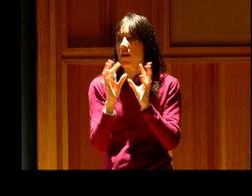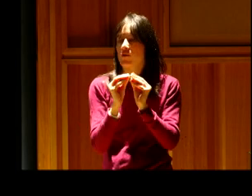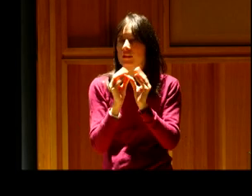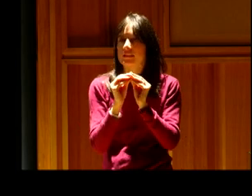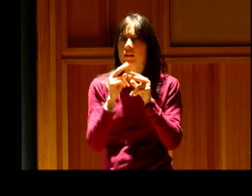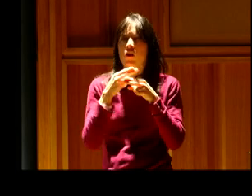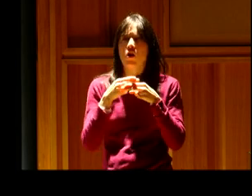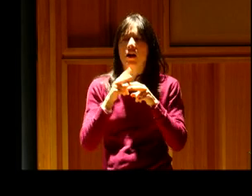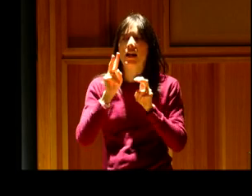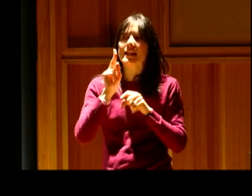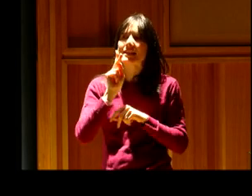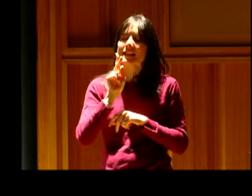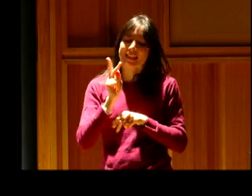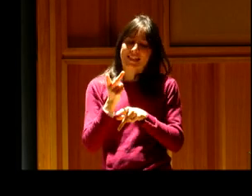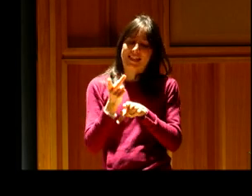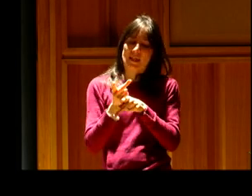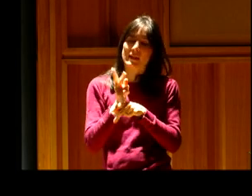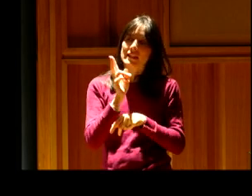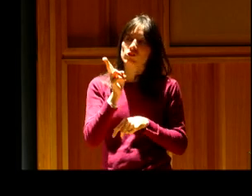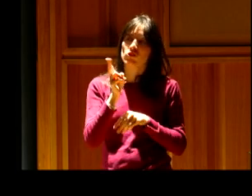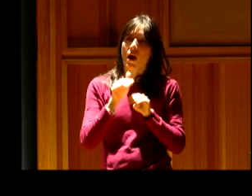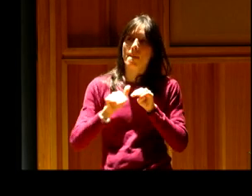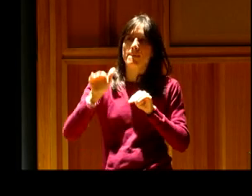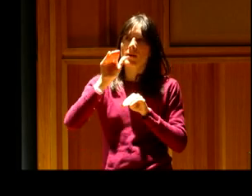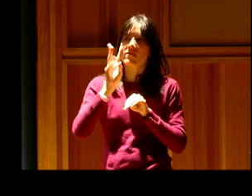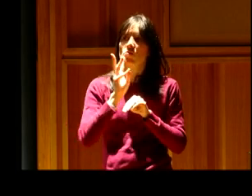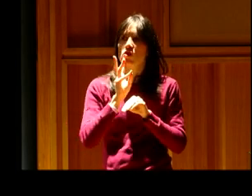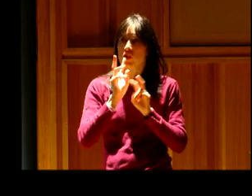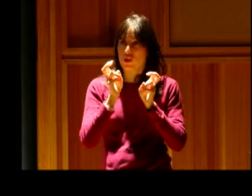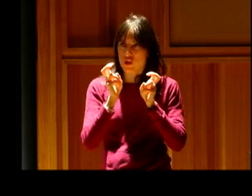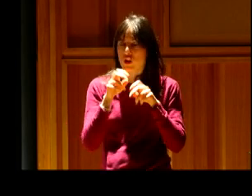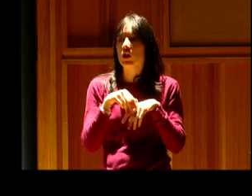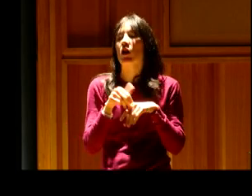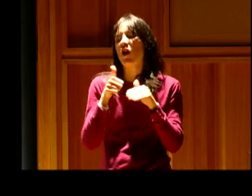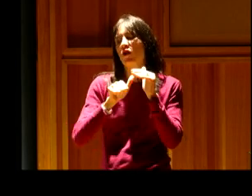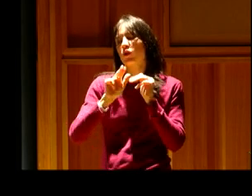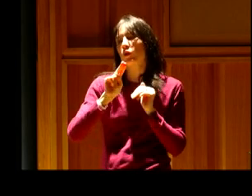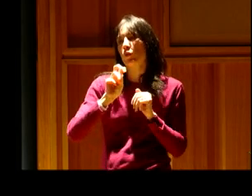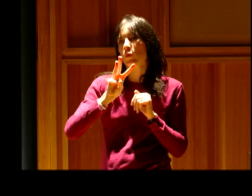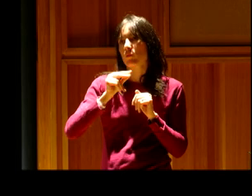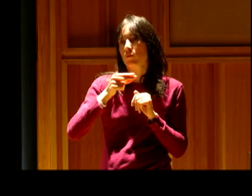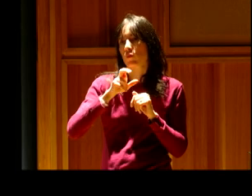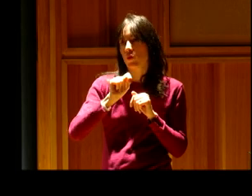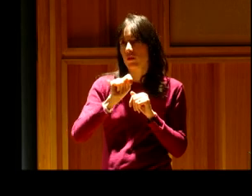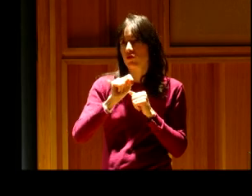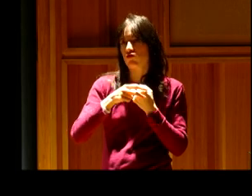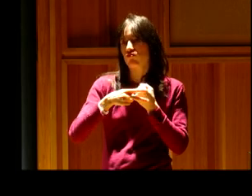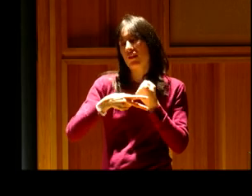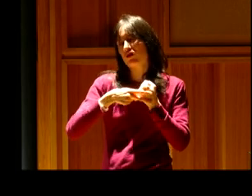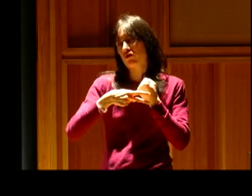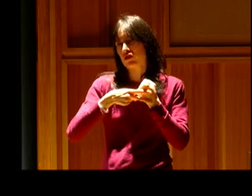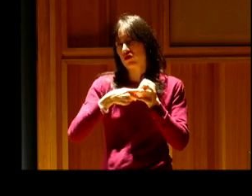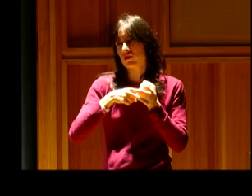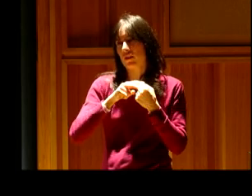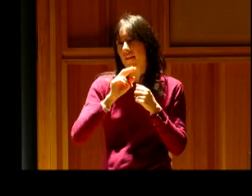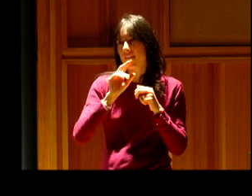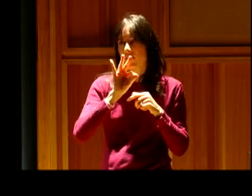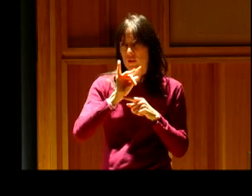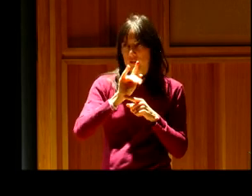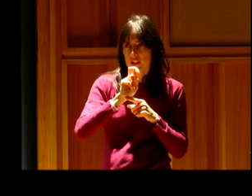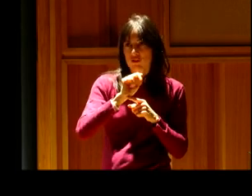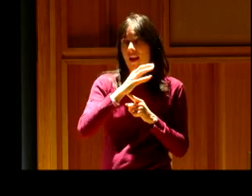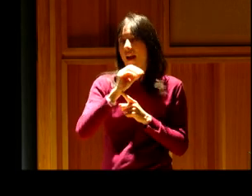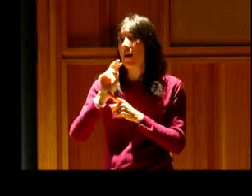Water were organized under the auspices of the Newport Restoration Foundation and the National Park